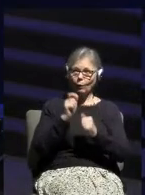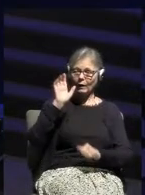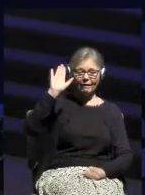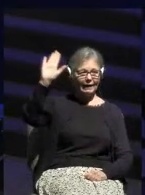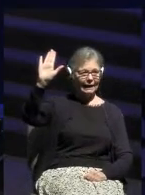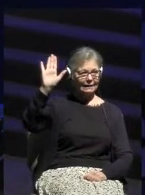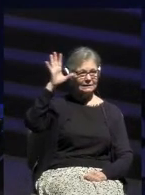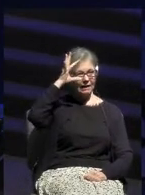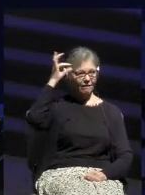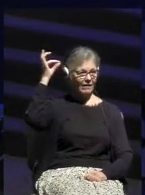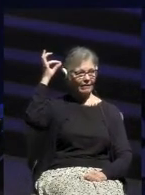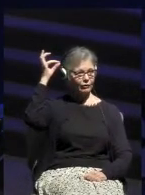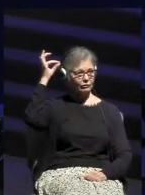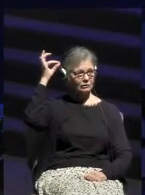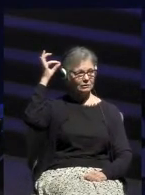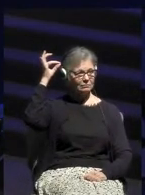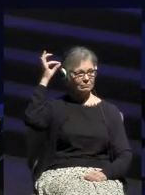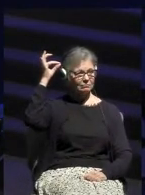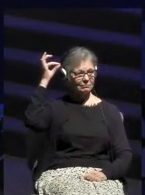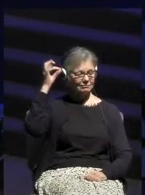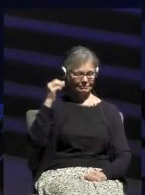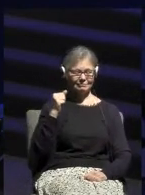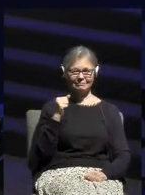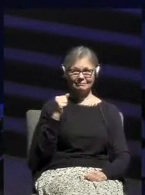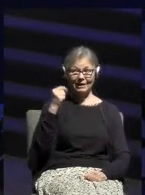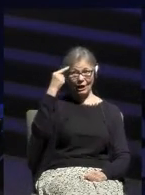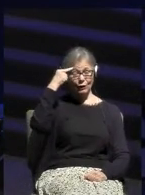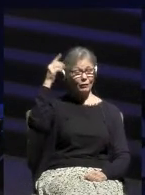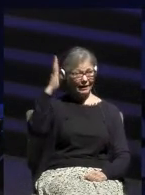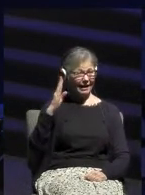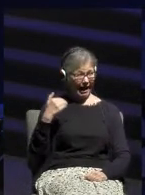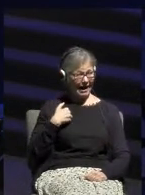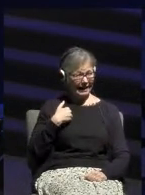His feathers. How many think God has feathers?